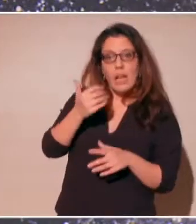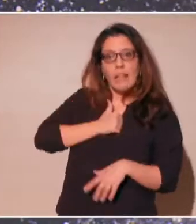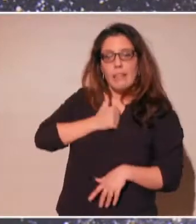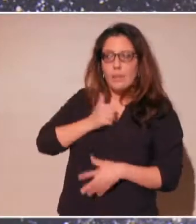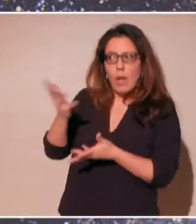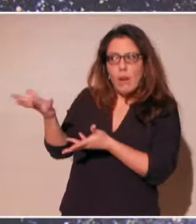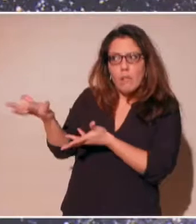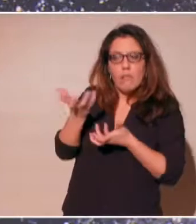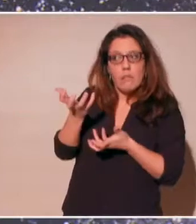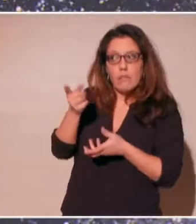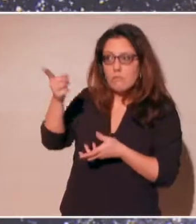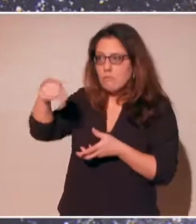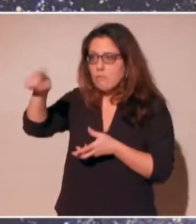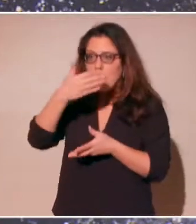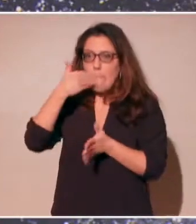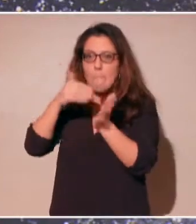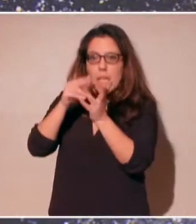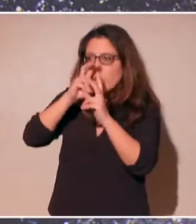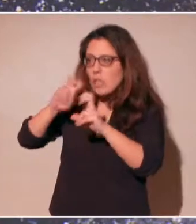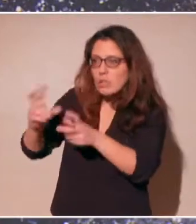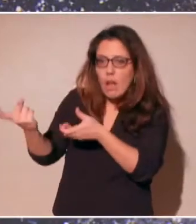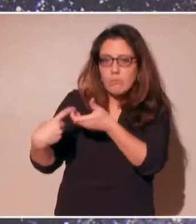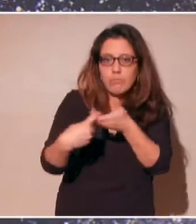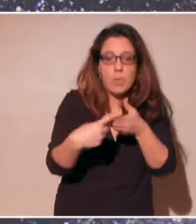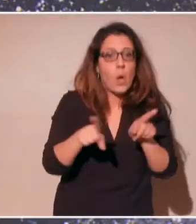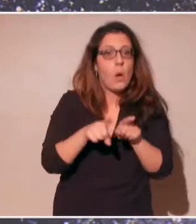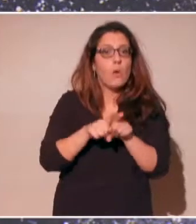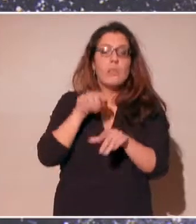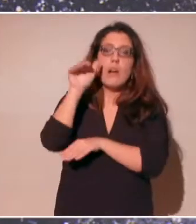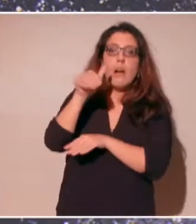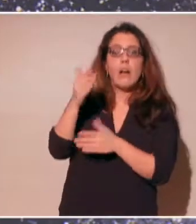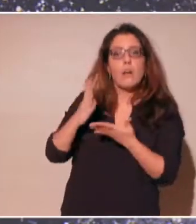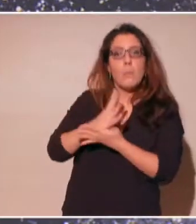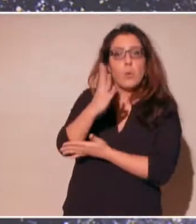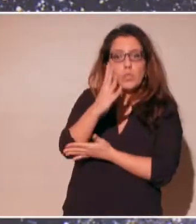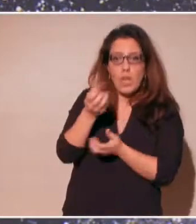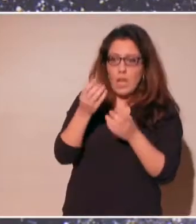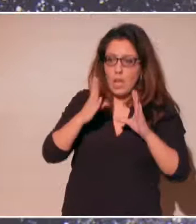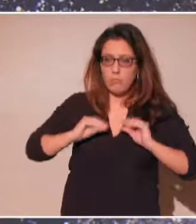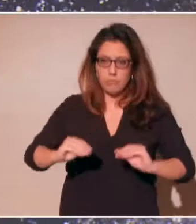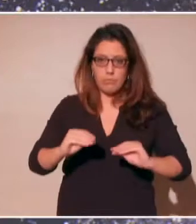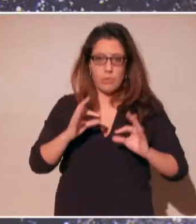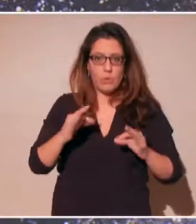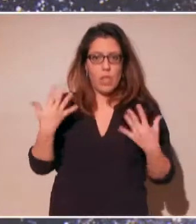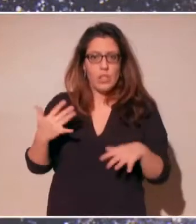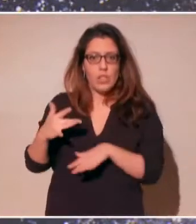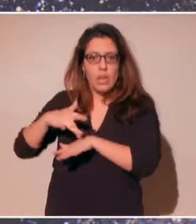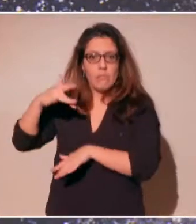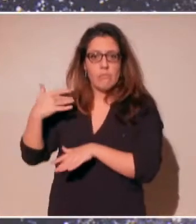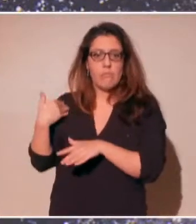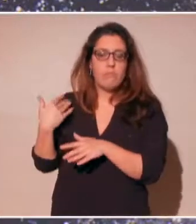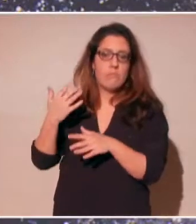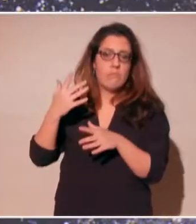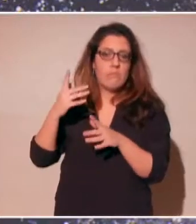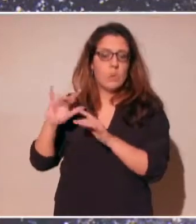so that we can actually attract the best researchers. And we've also got to call up for new projects, like